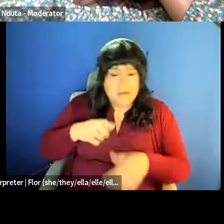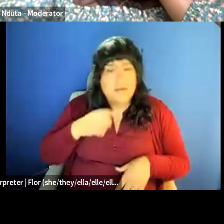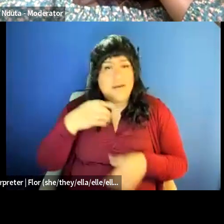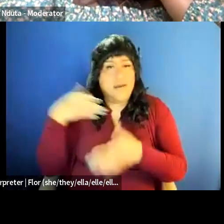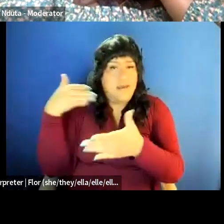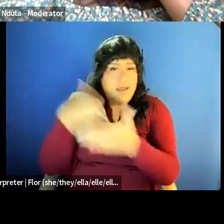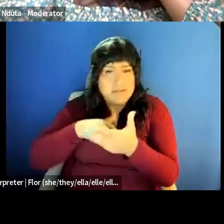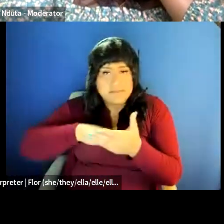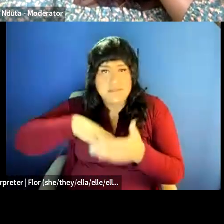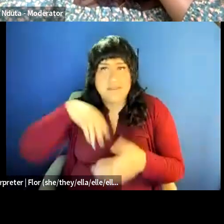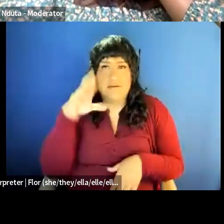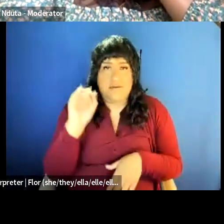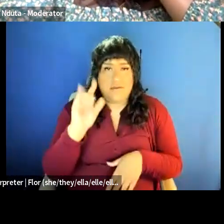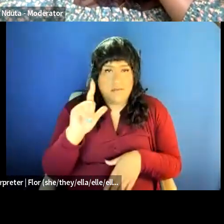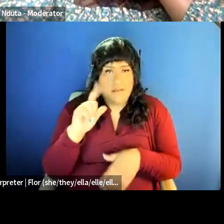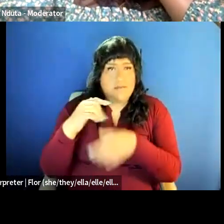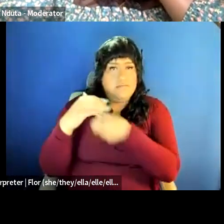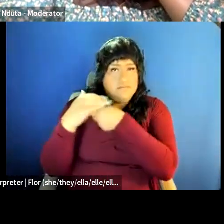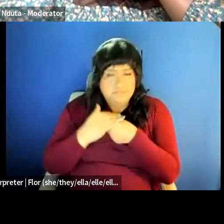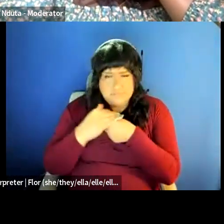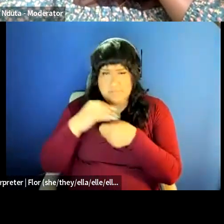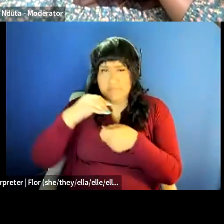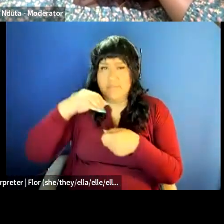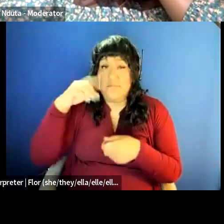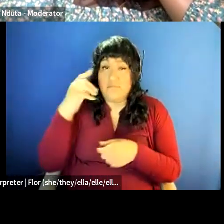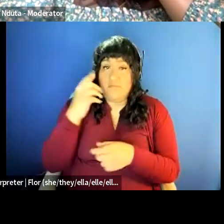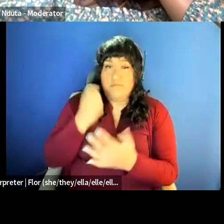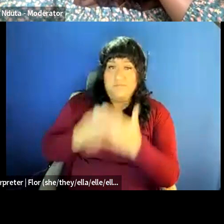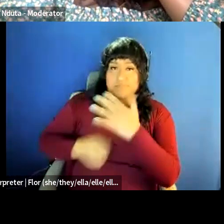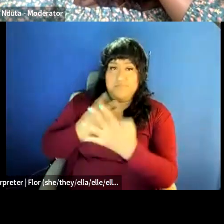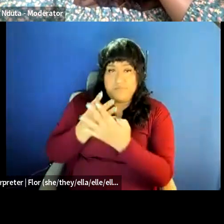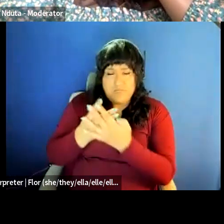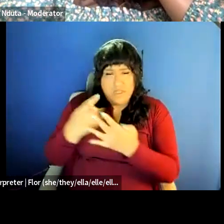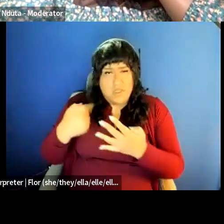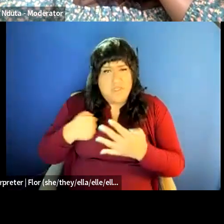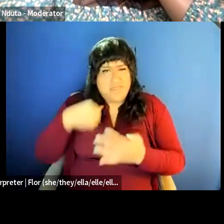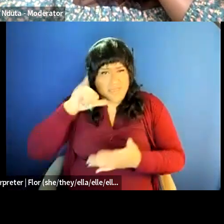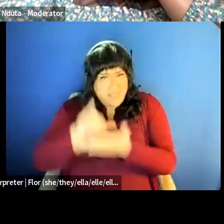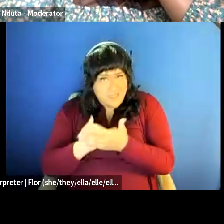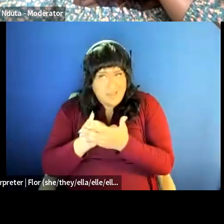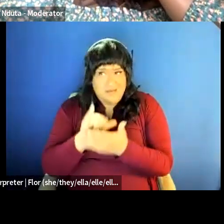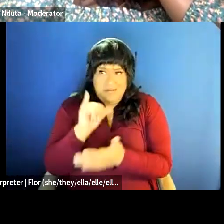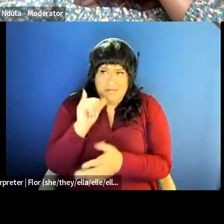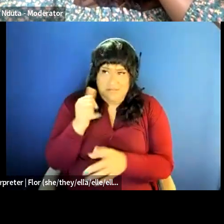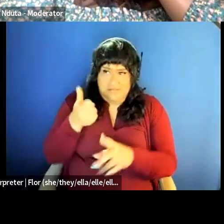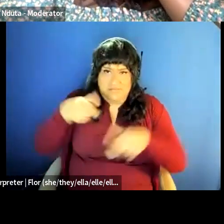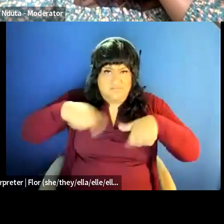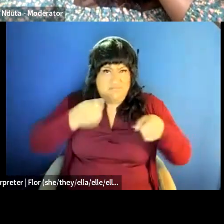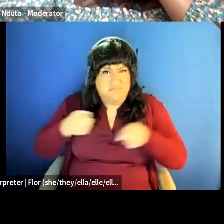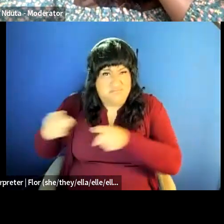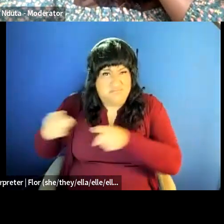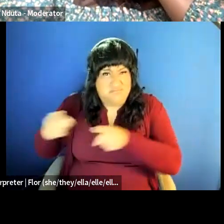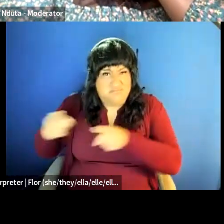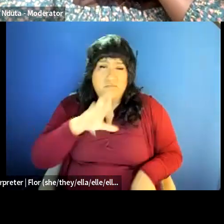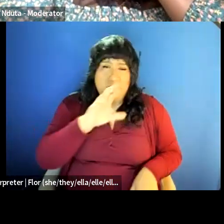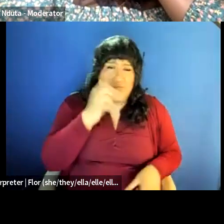people get away with things, because we're not comfortable naming it. That is racist. That is misogynistic. That is homophobic. That